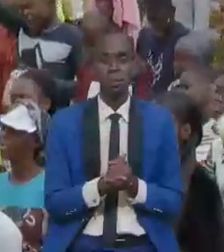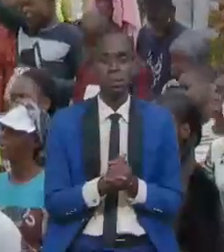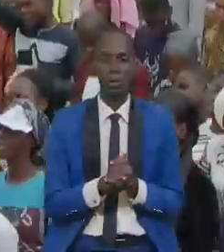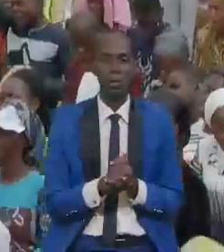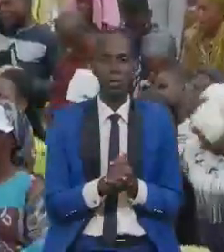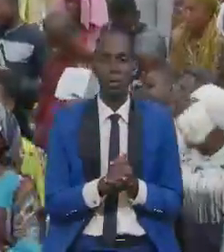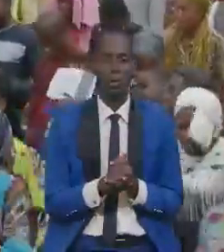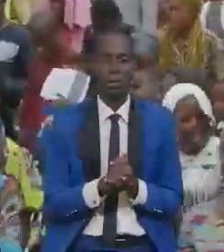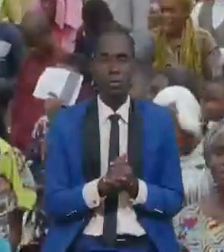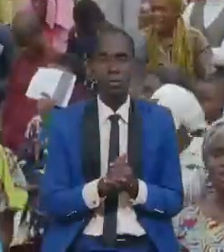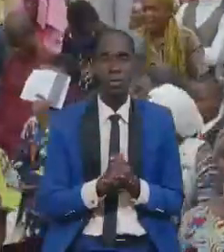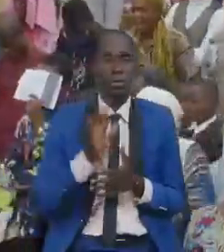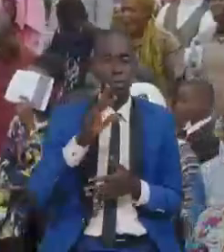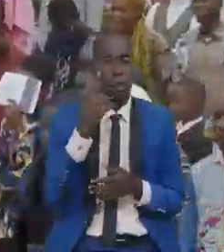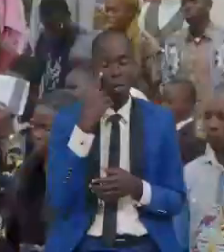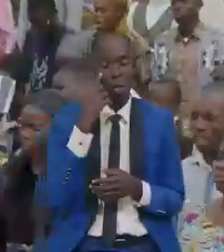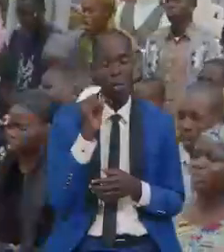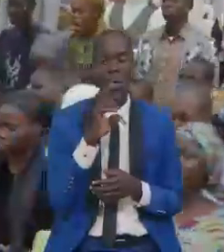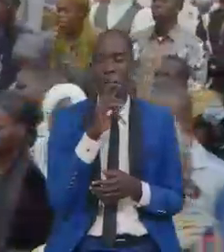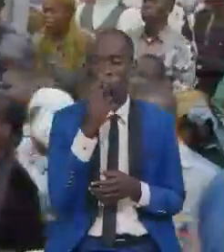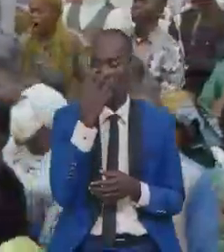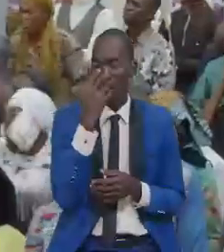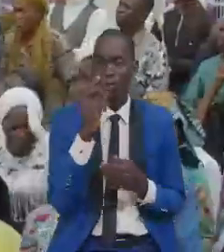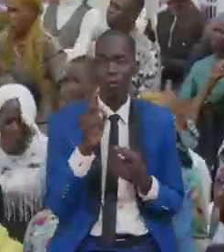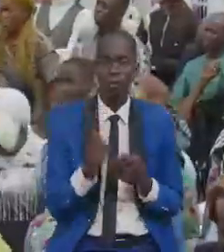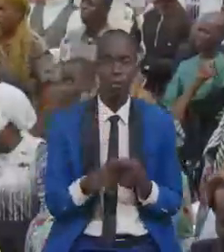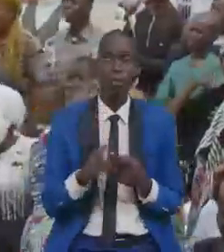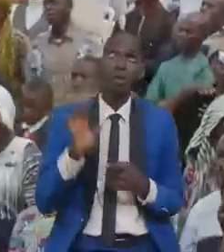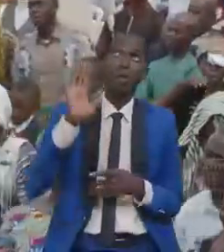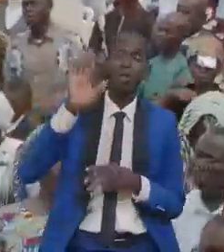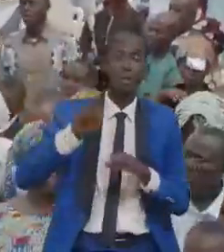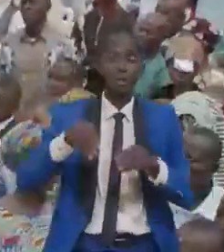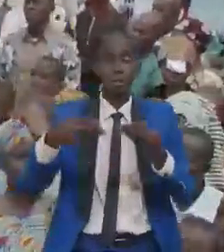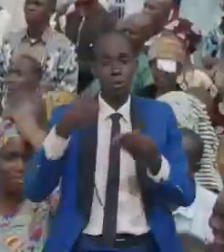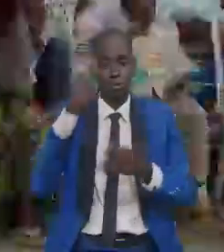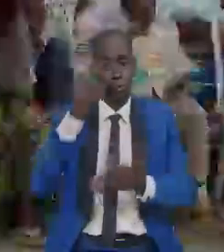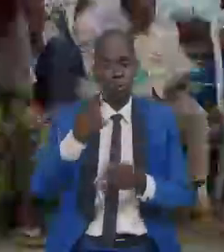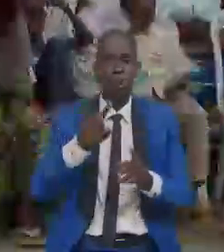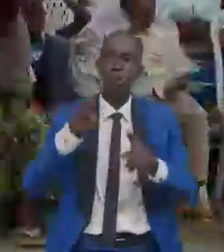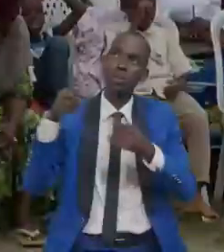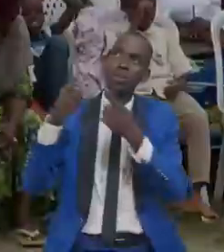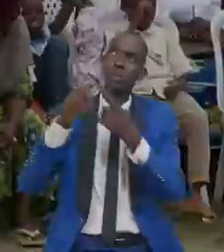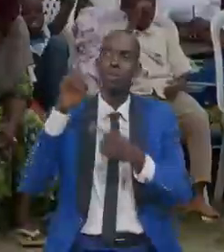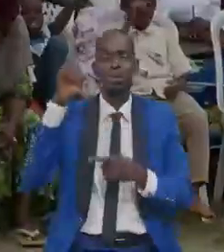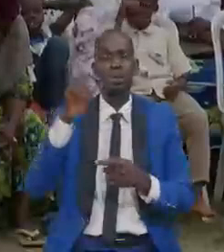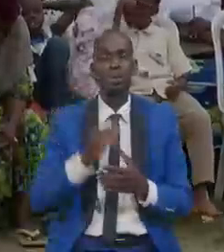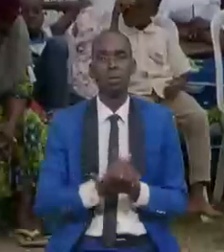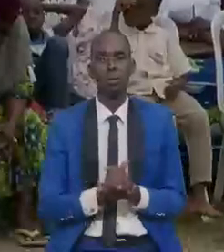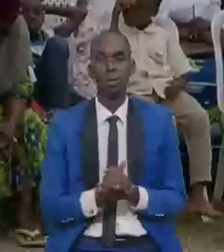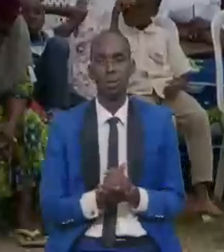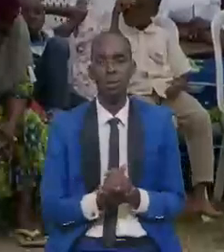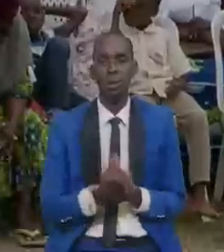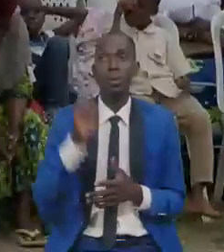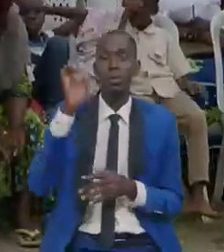Come. Your eyes are blind to his provision for you. Come. He calleth